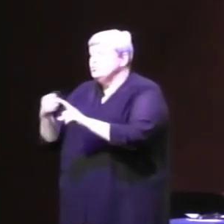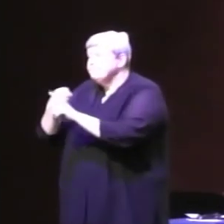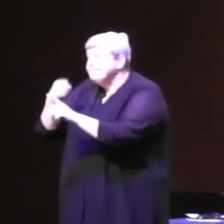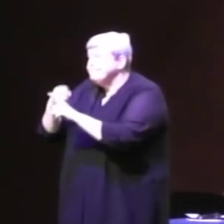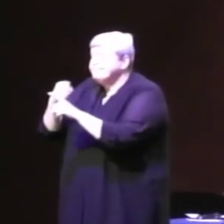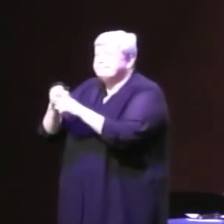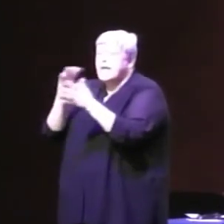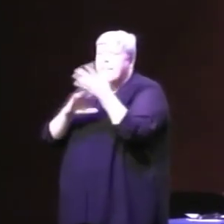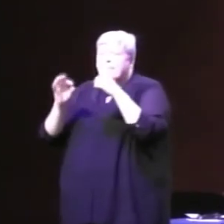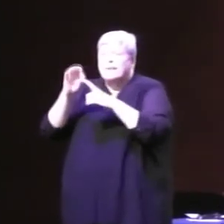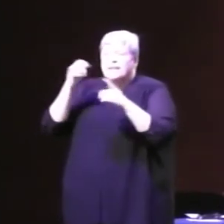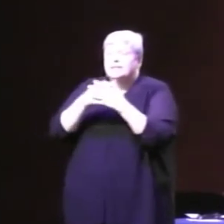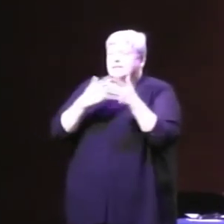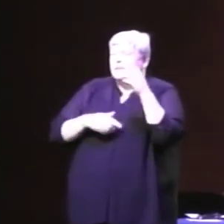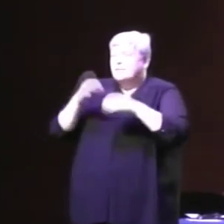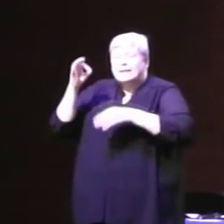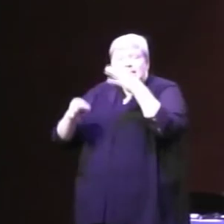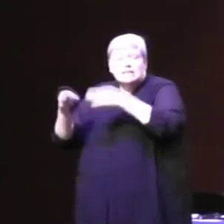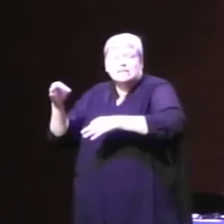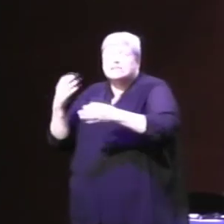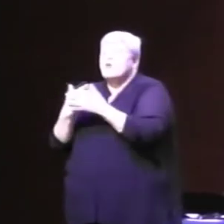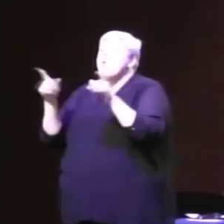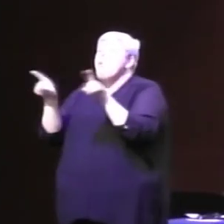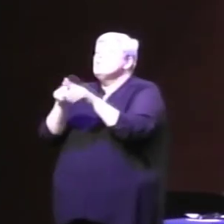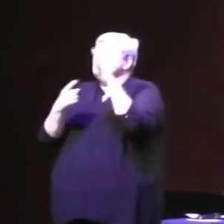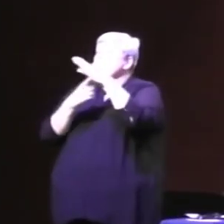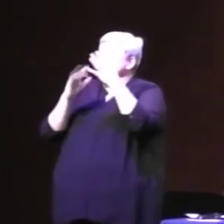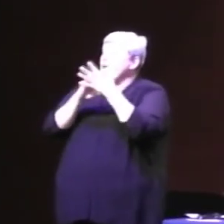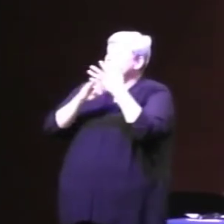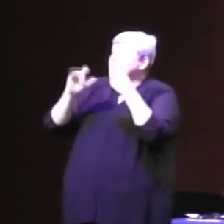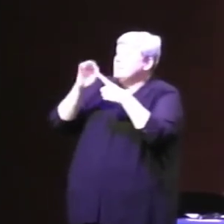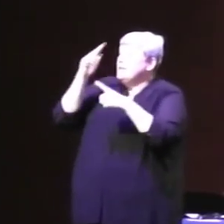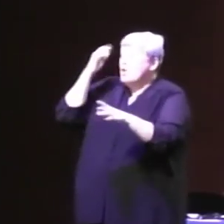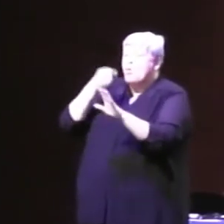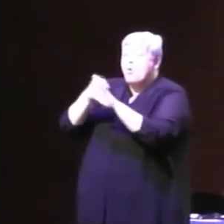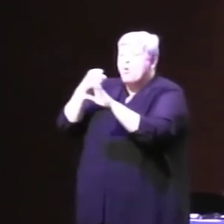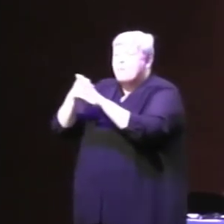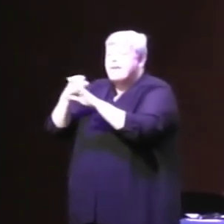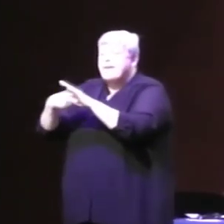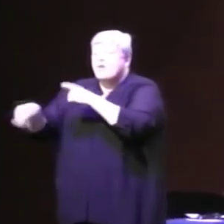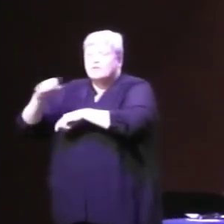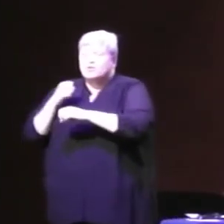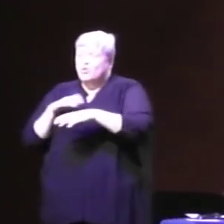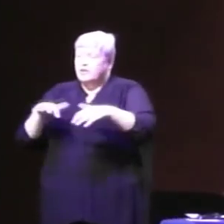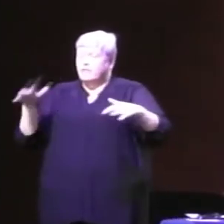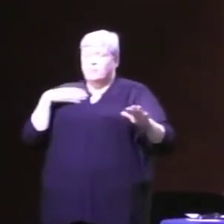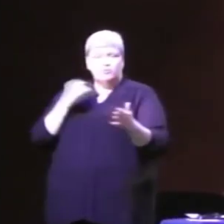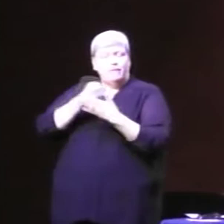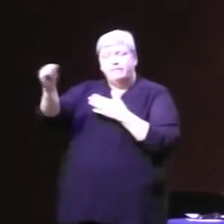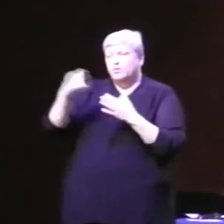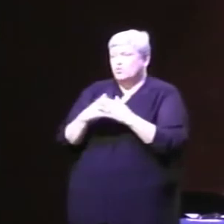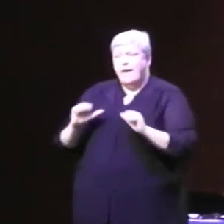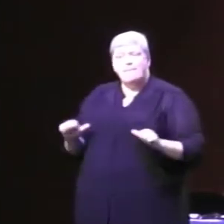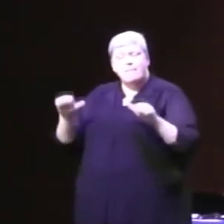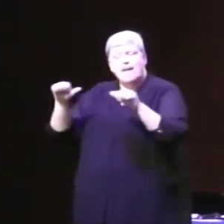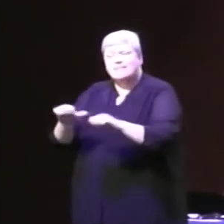peers. It is also important that we lobby our MSPs and remind them that the Scottish Government must refuse to implement